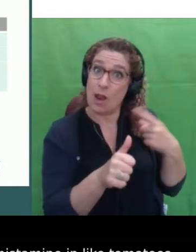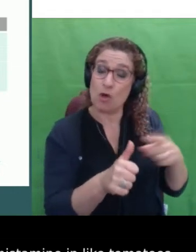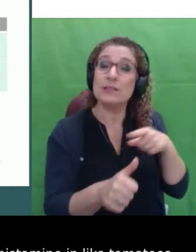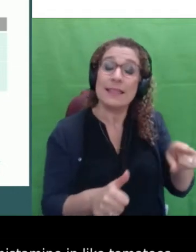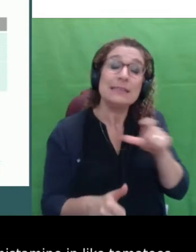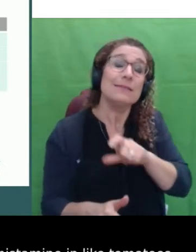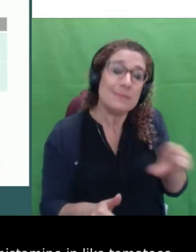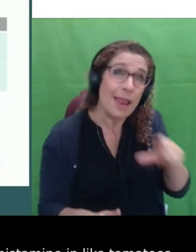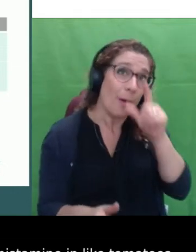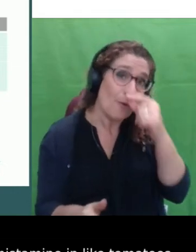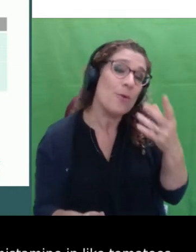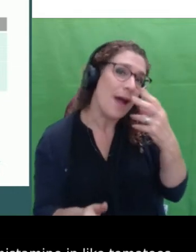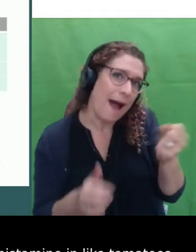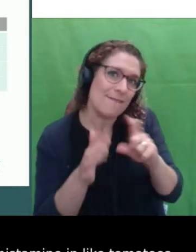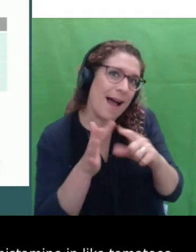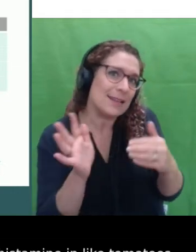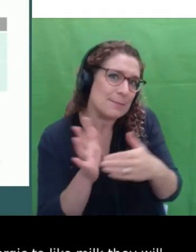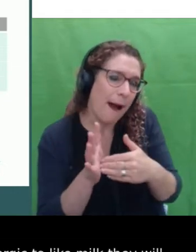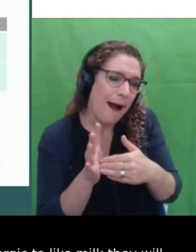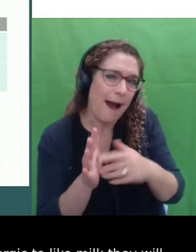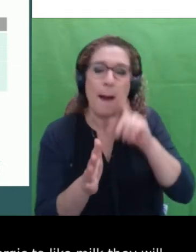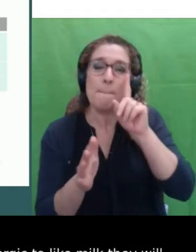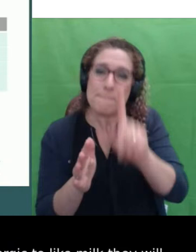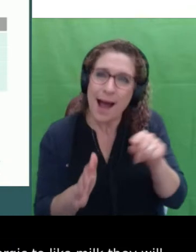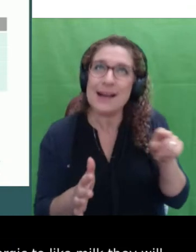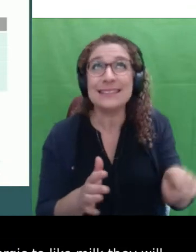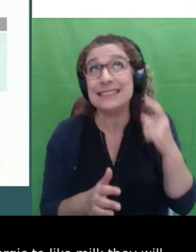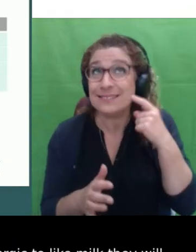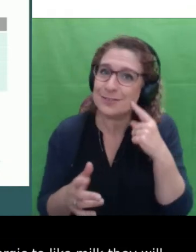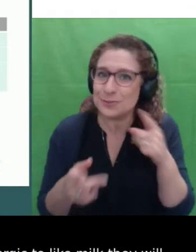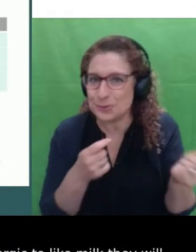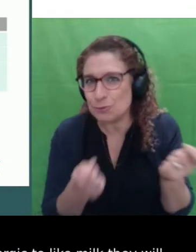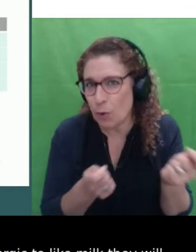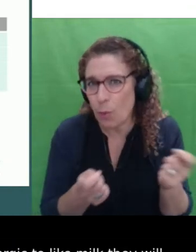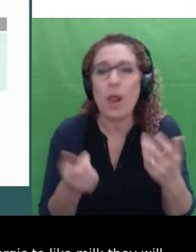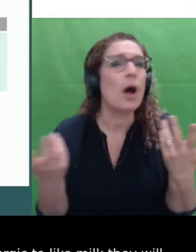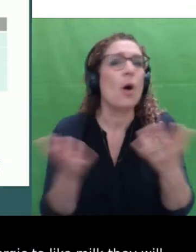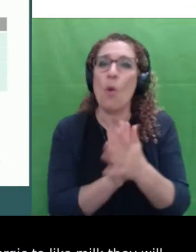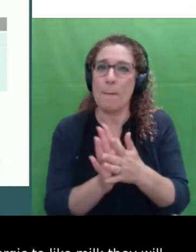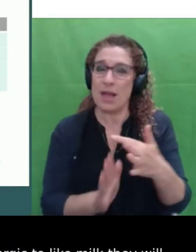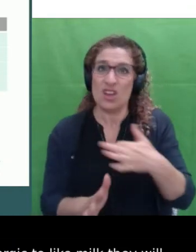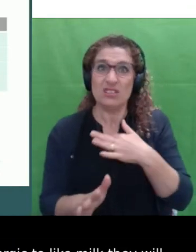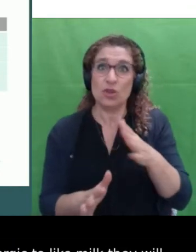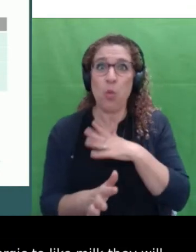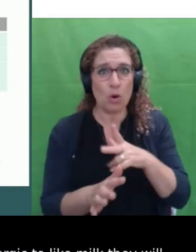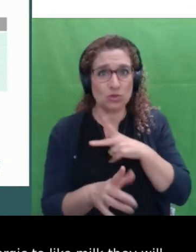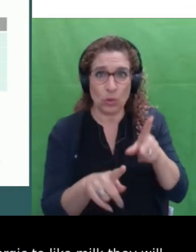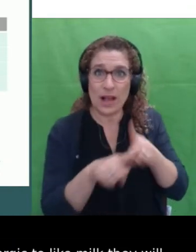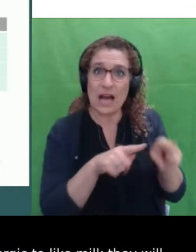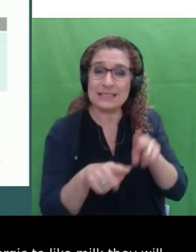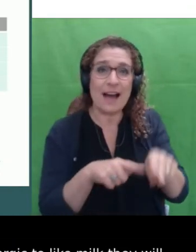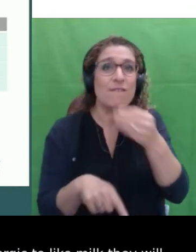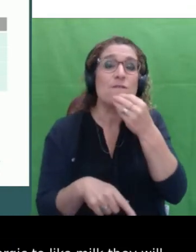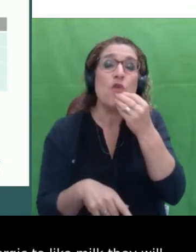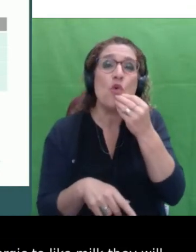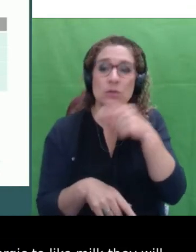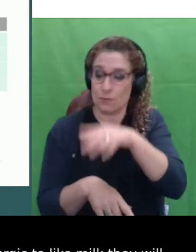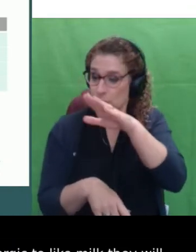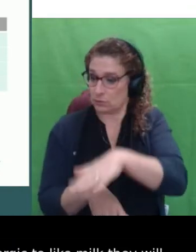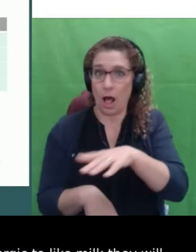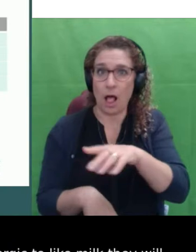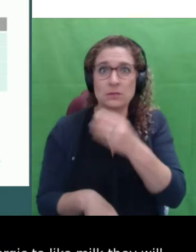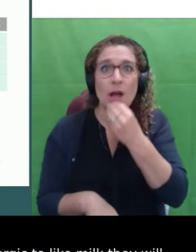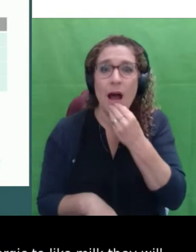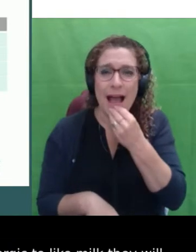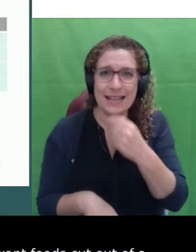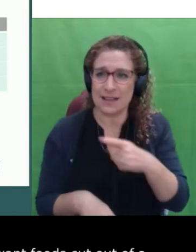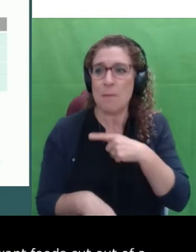becomes much more easy to control so certainly we don't want food cut out of a child's diet purely for eczema reasons it has to be